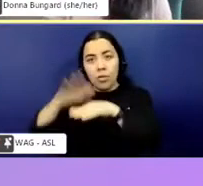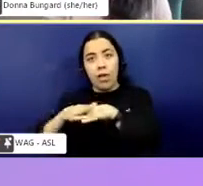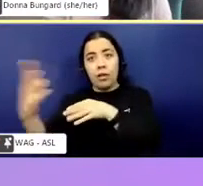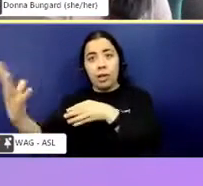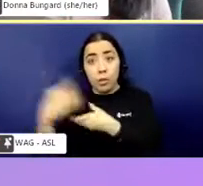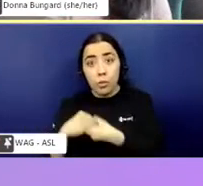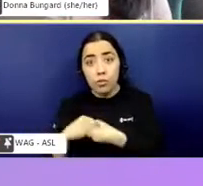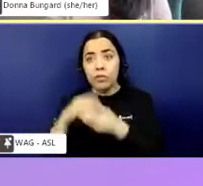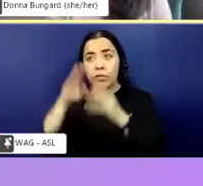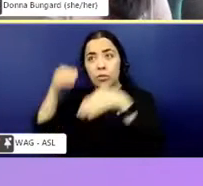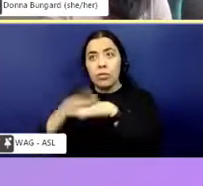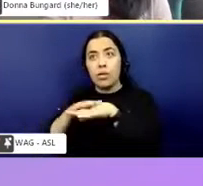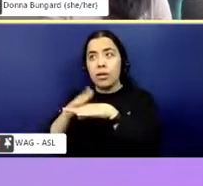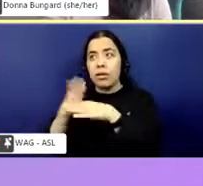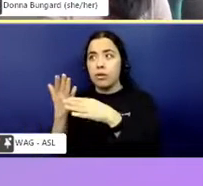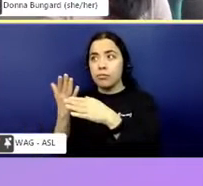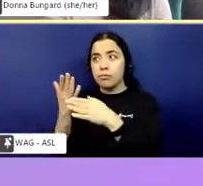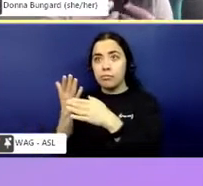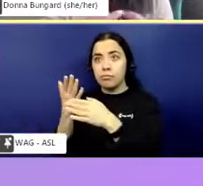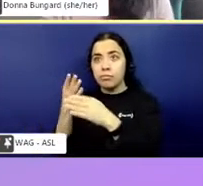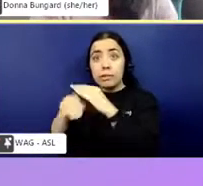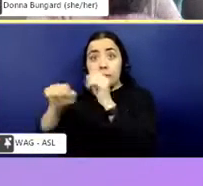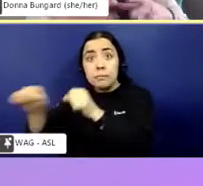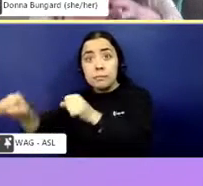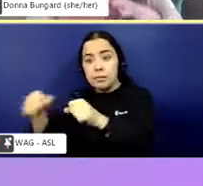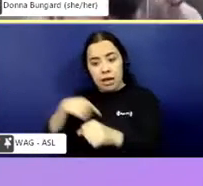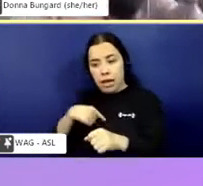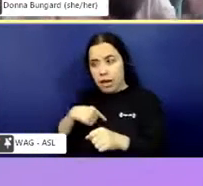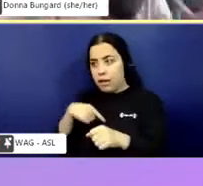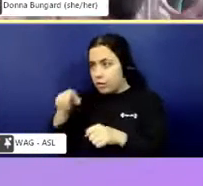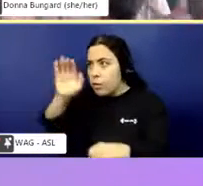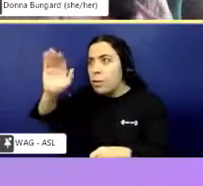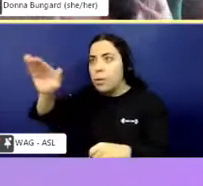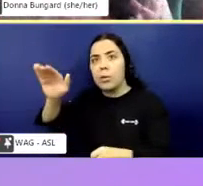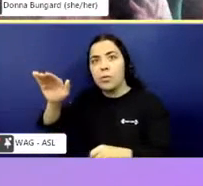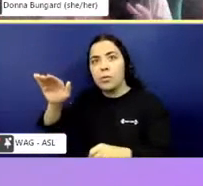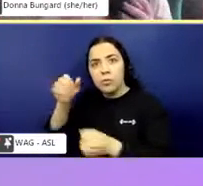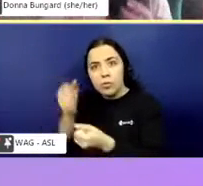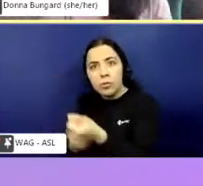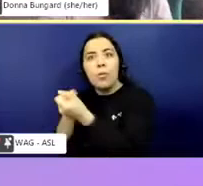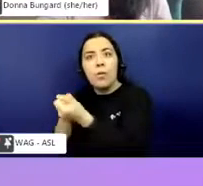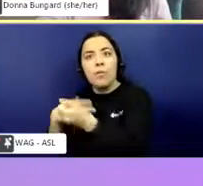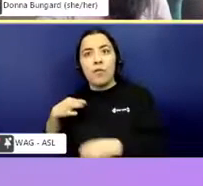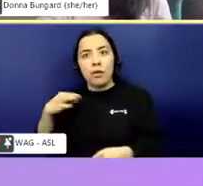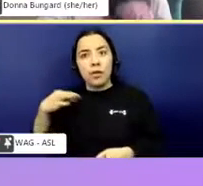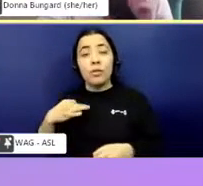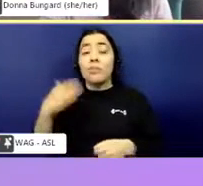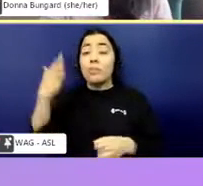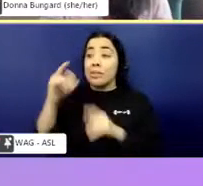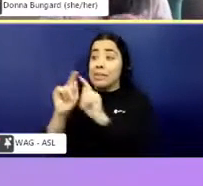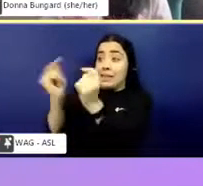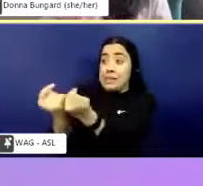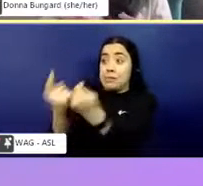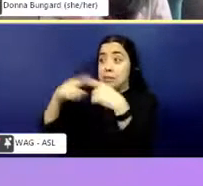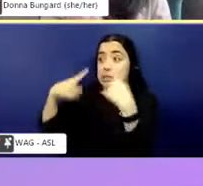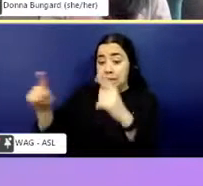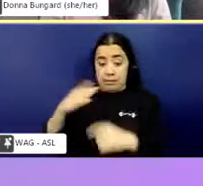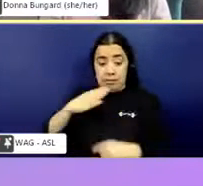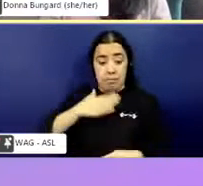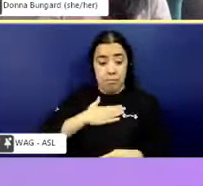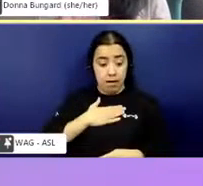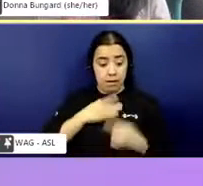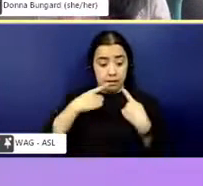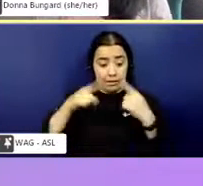lean in and support them? Because really the team success is going to be yours. And we'll talk about that a little bit